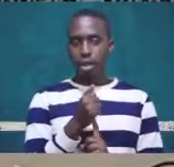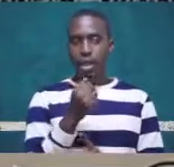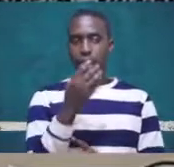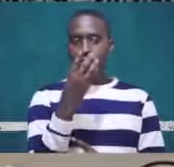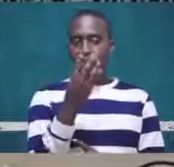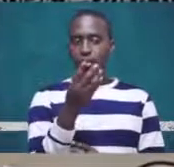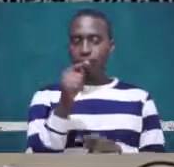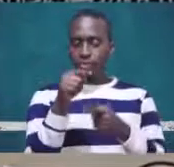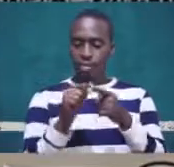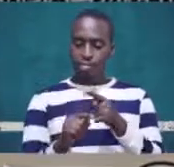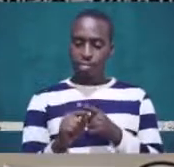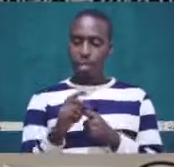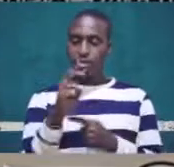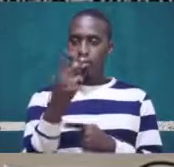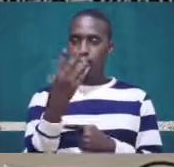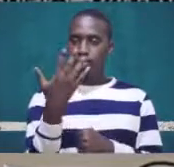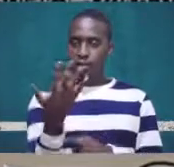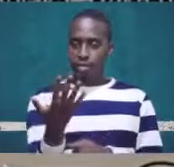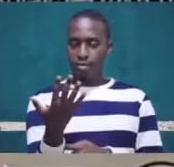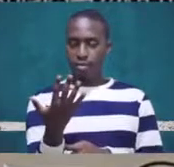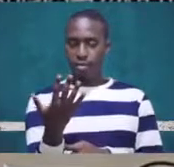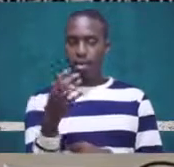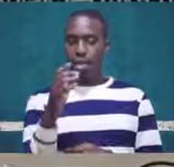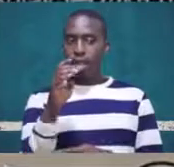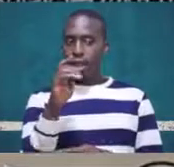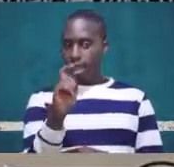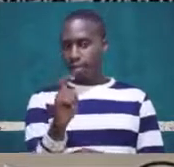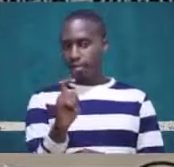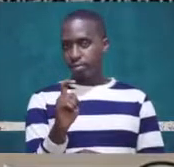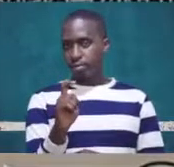divided by 25 x